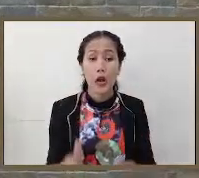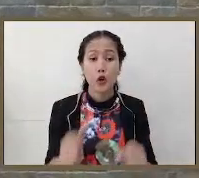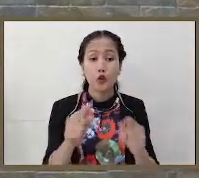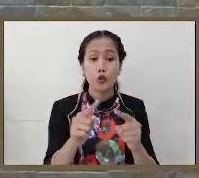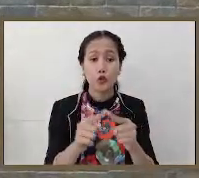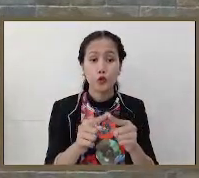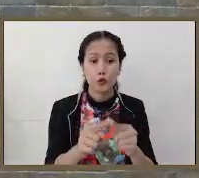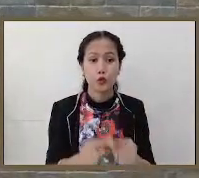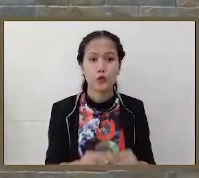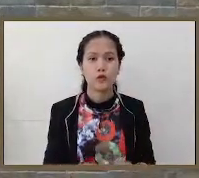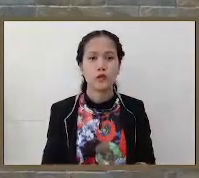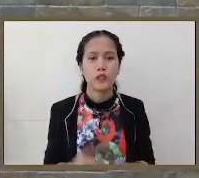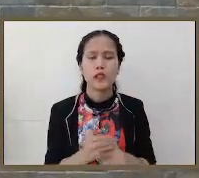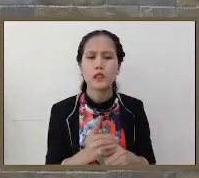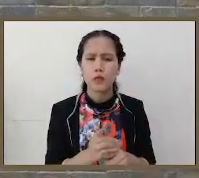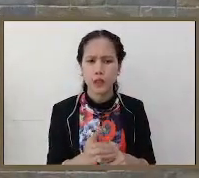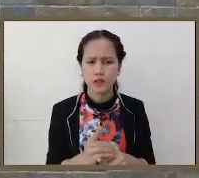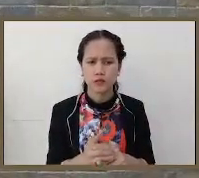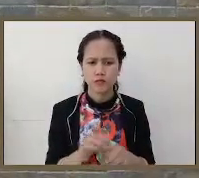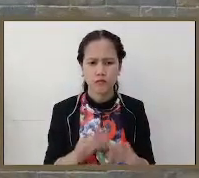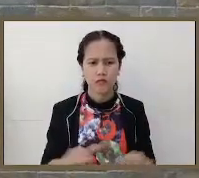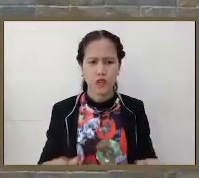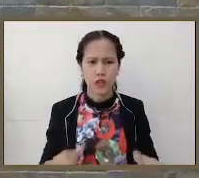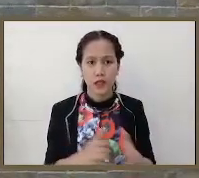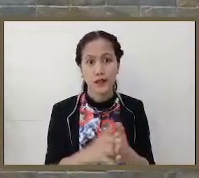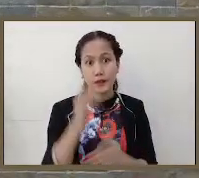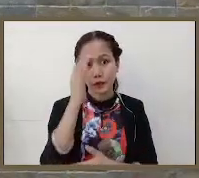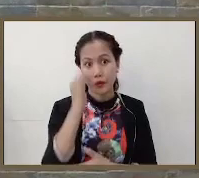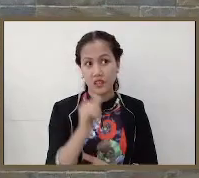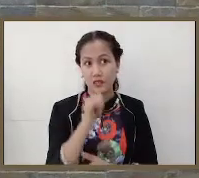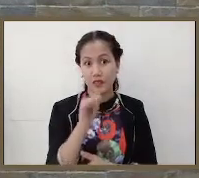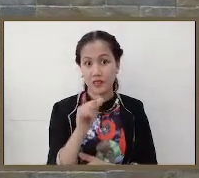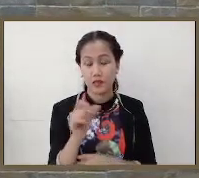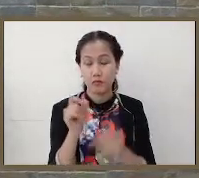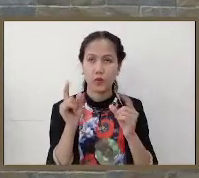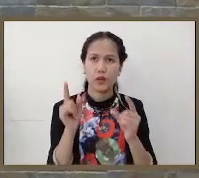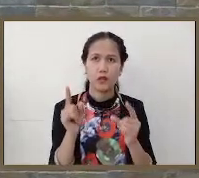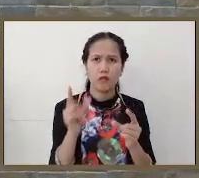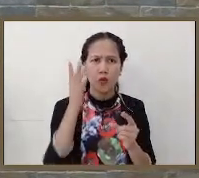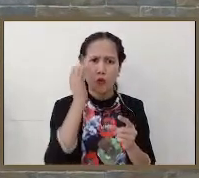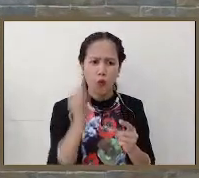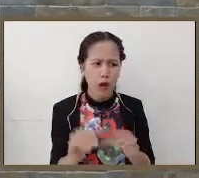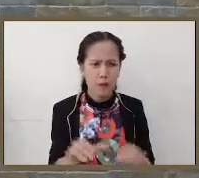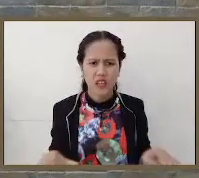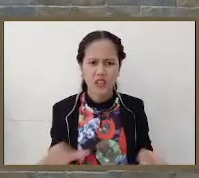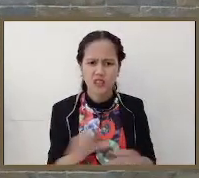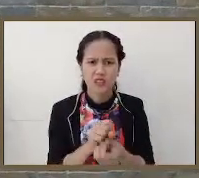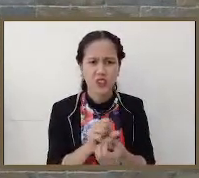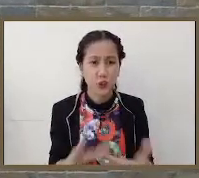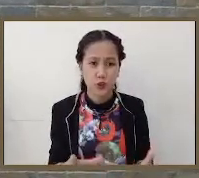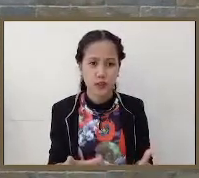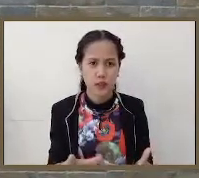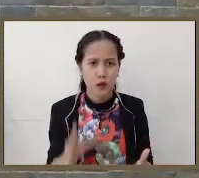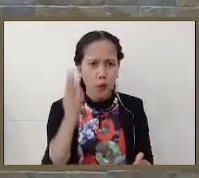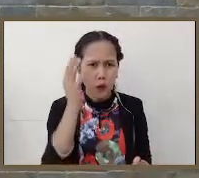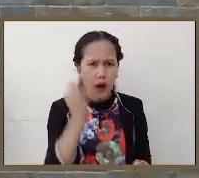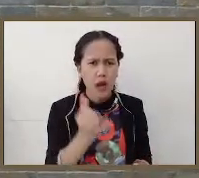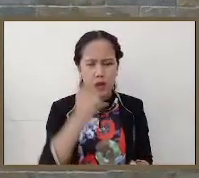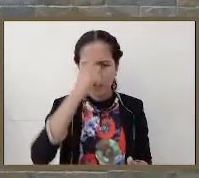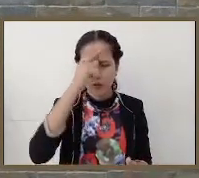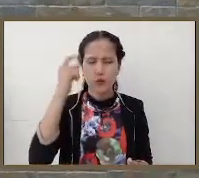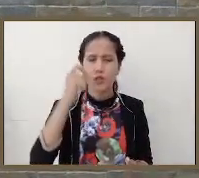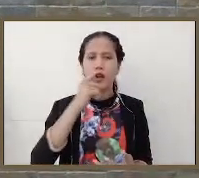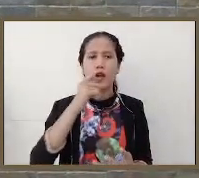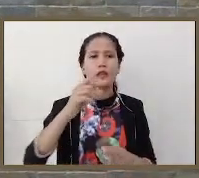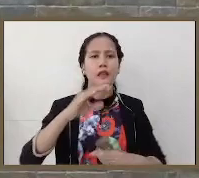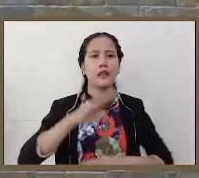Kaya huwag tayo magtataka why the children are being destroyed. Why? Because they lack knowledge. Why they